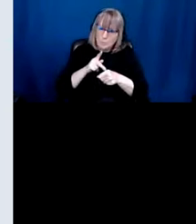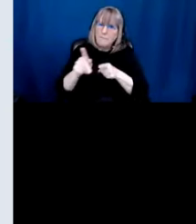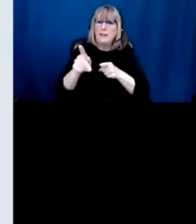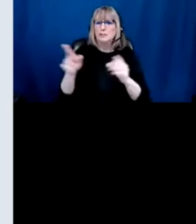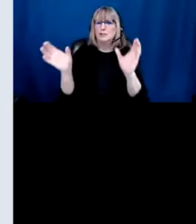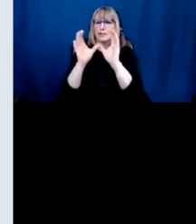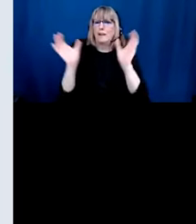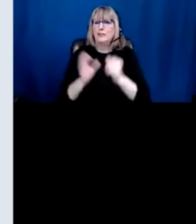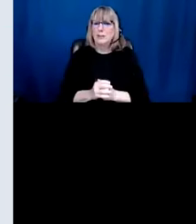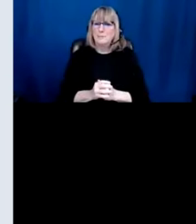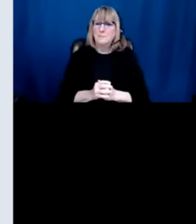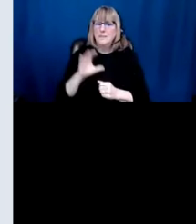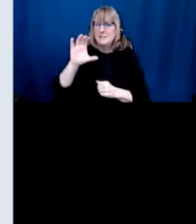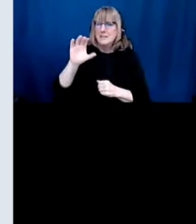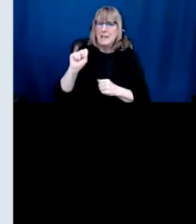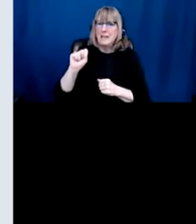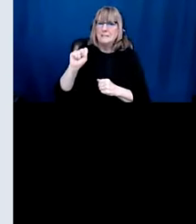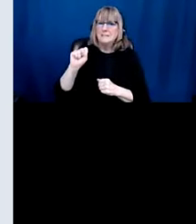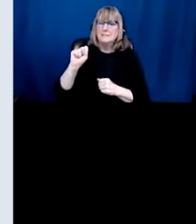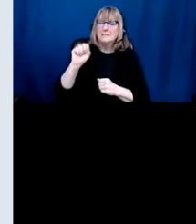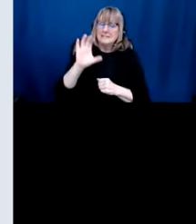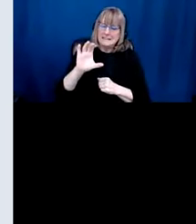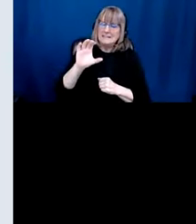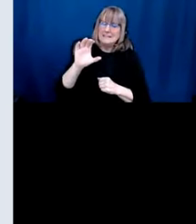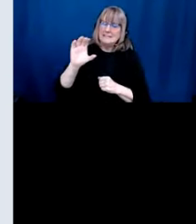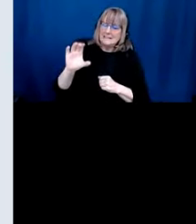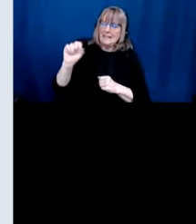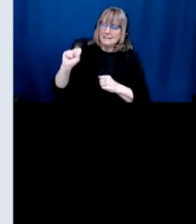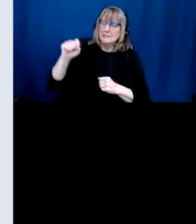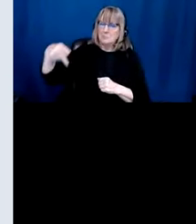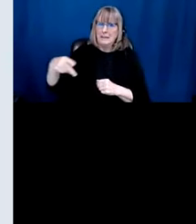Certification, or CCSP, this May.